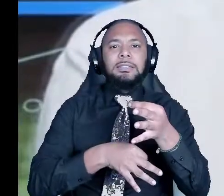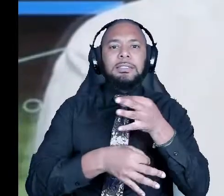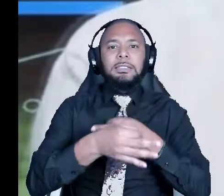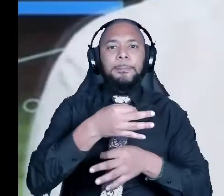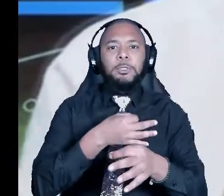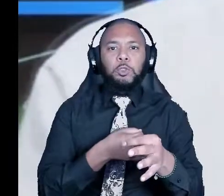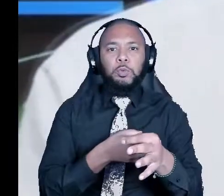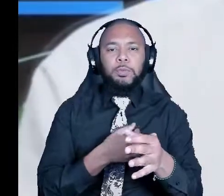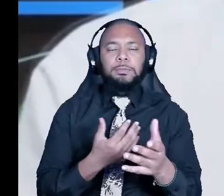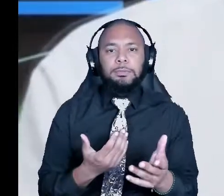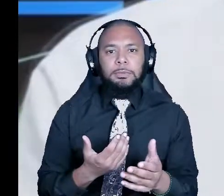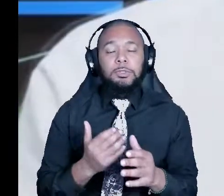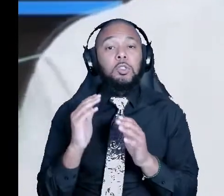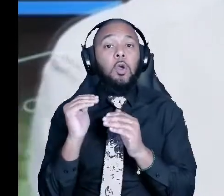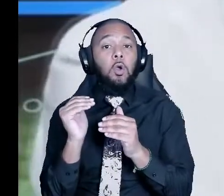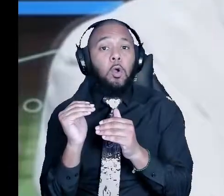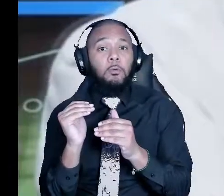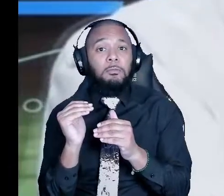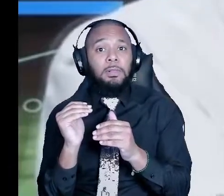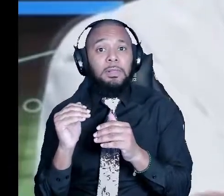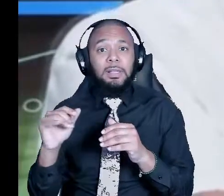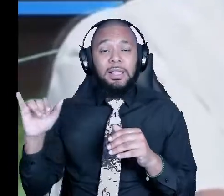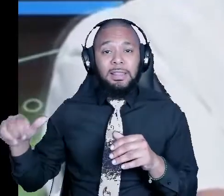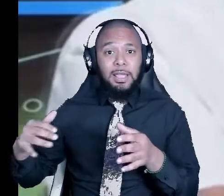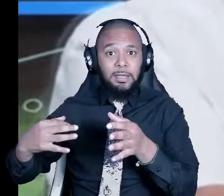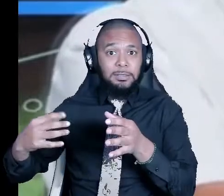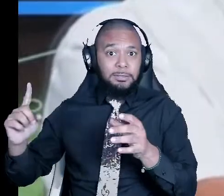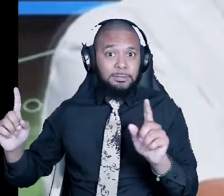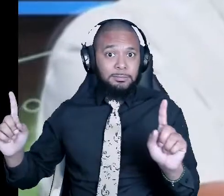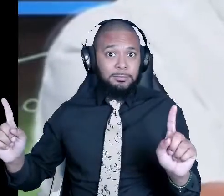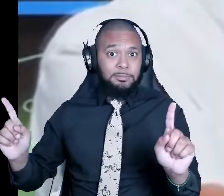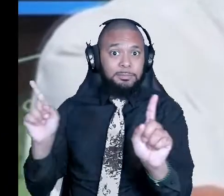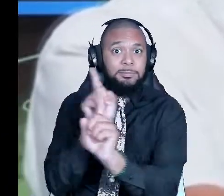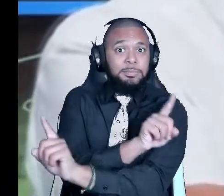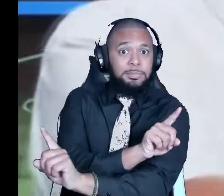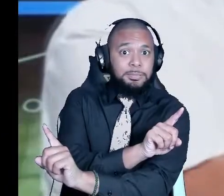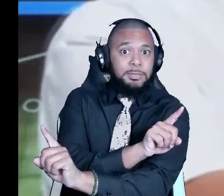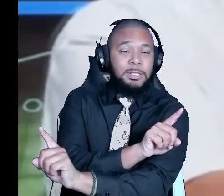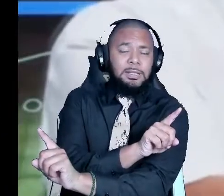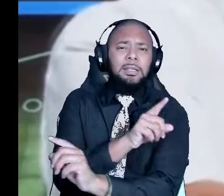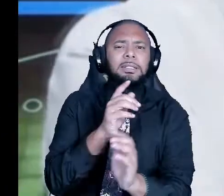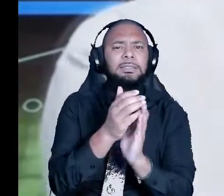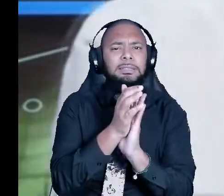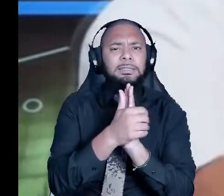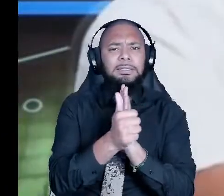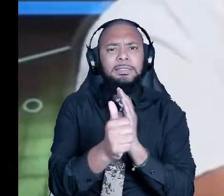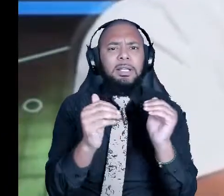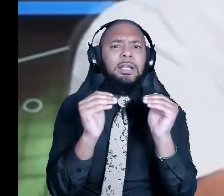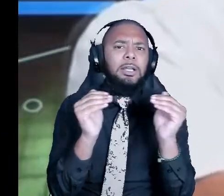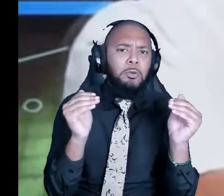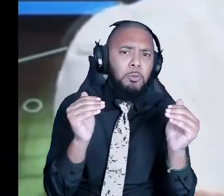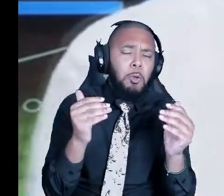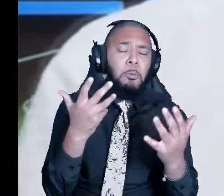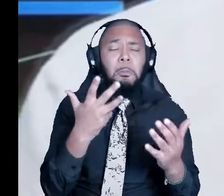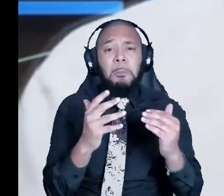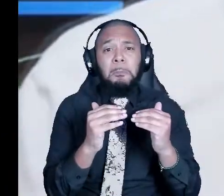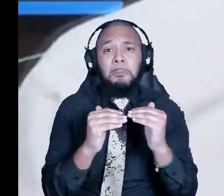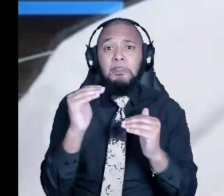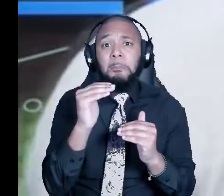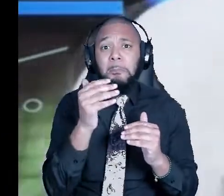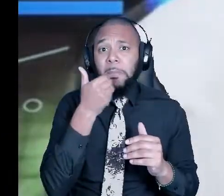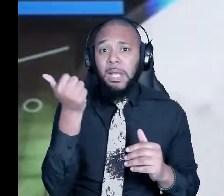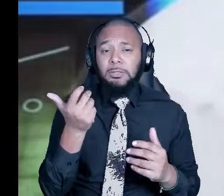Hopefully the person that you replace her with is just as good a player or an equivalent player or even better player than the one that